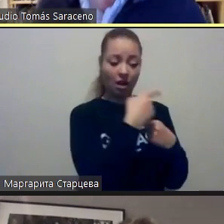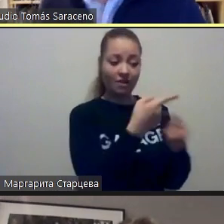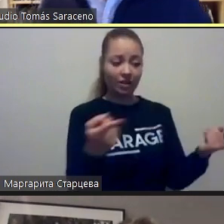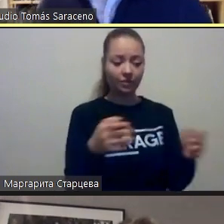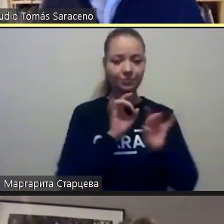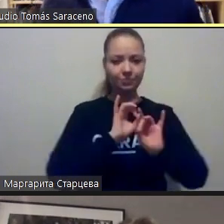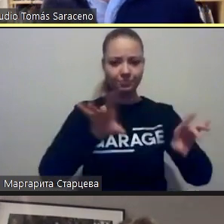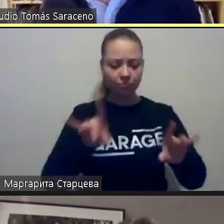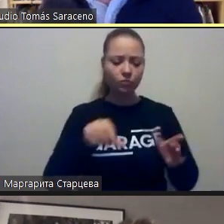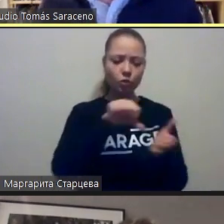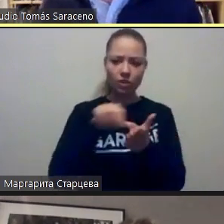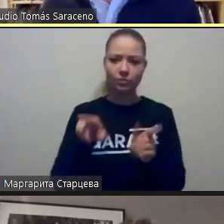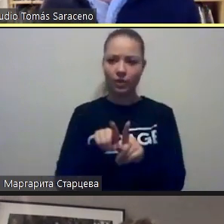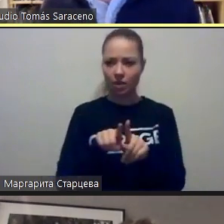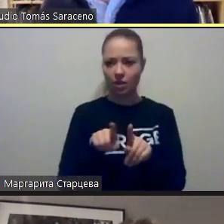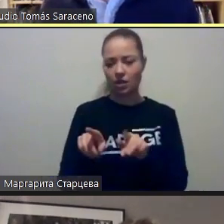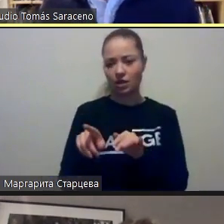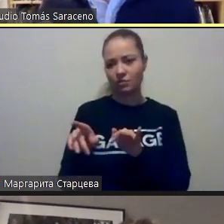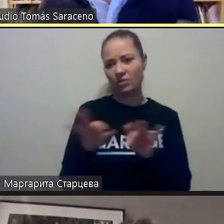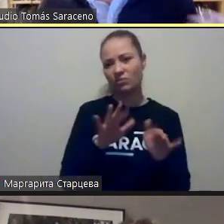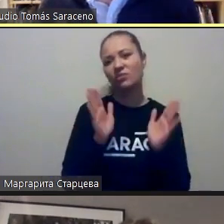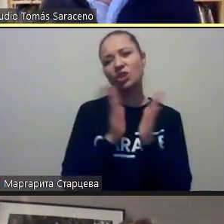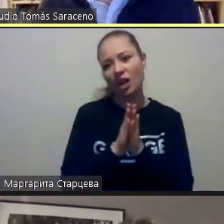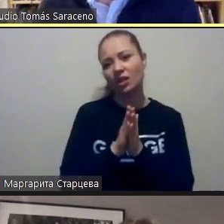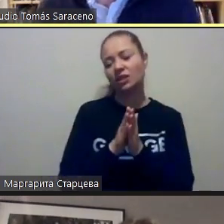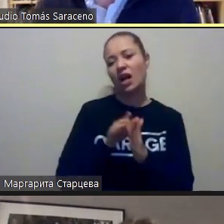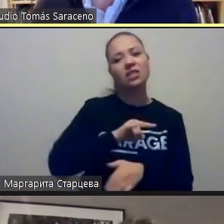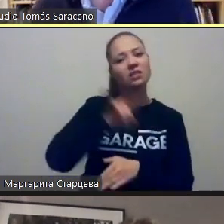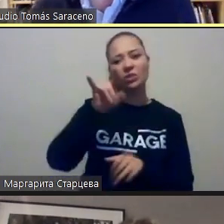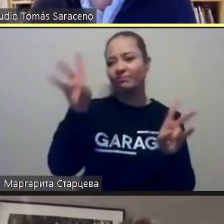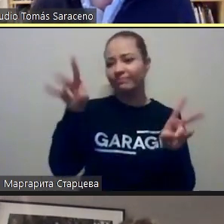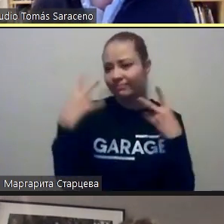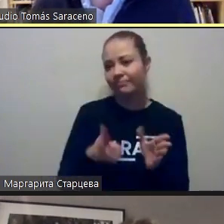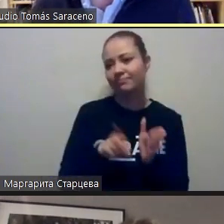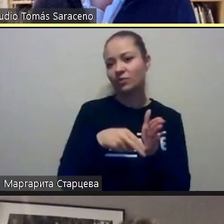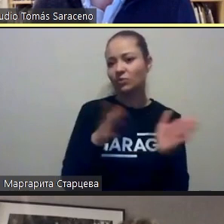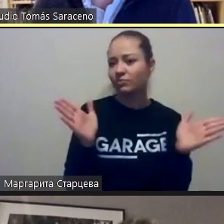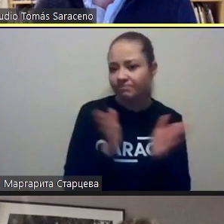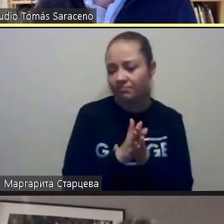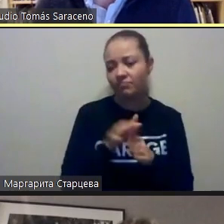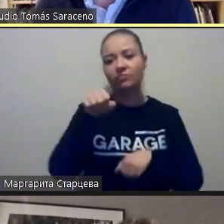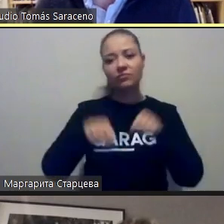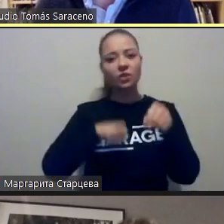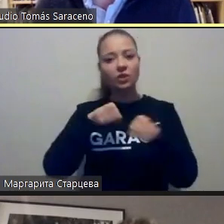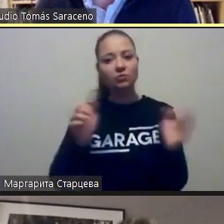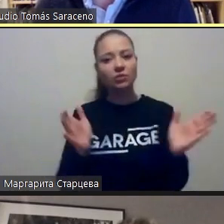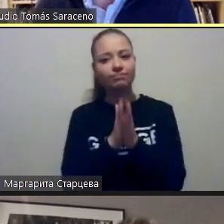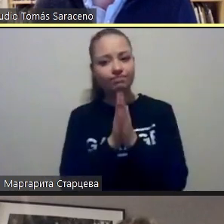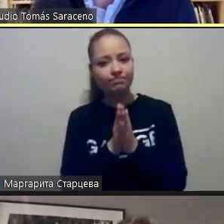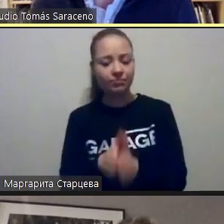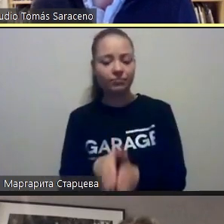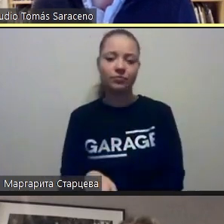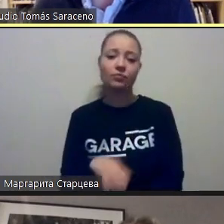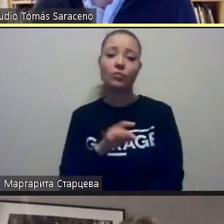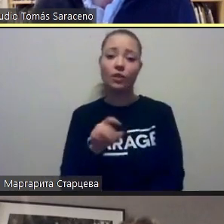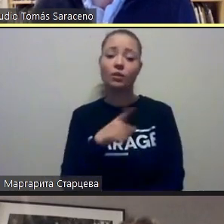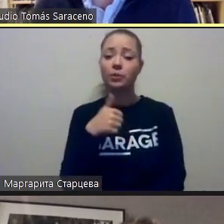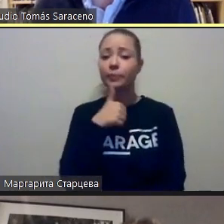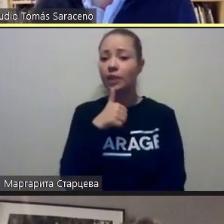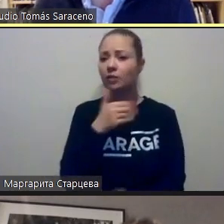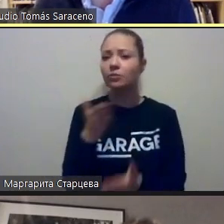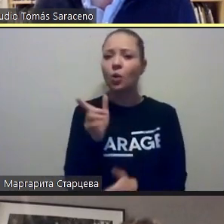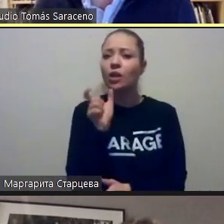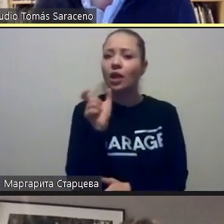bicycle. And it's been, we really kind of, during that time, we try to really live in another lifestyle.